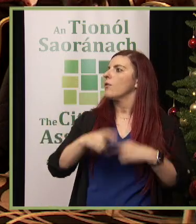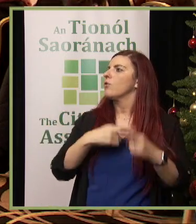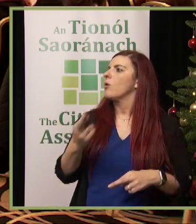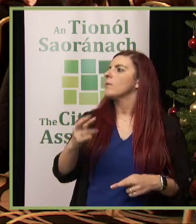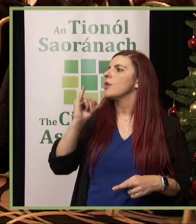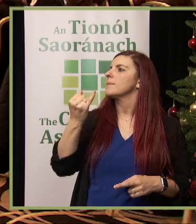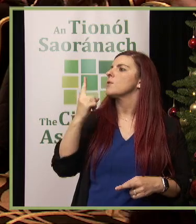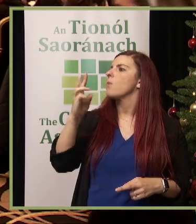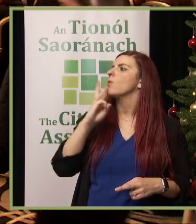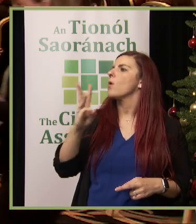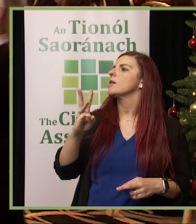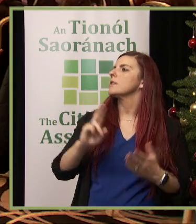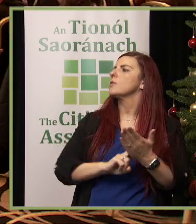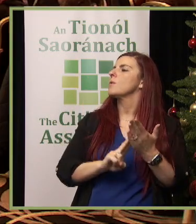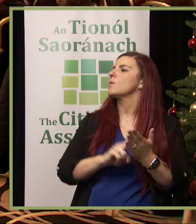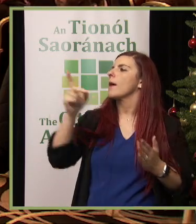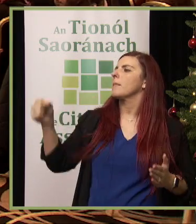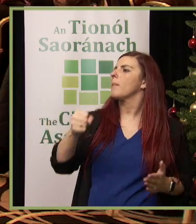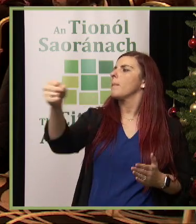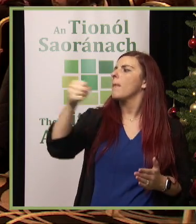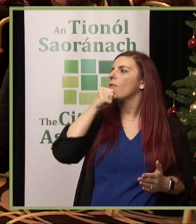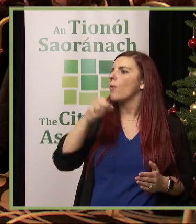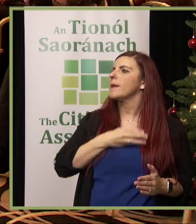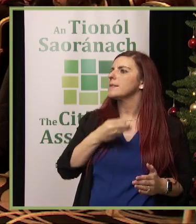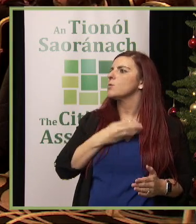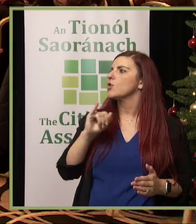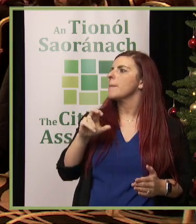we use for all of these things? If I can get a microphone to James, please.